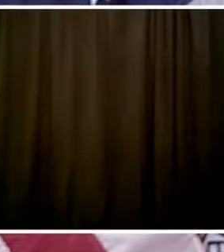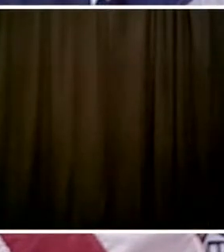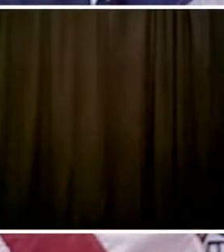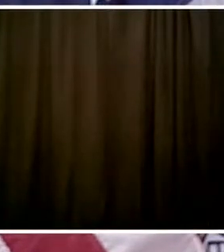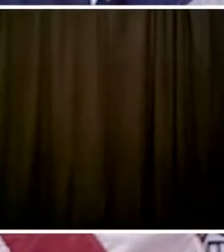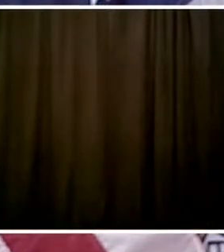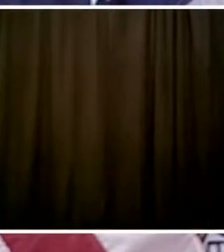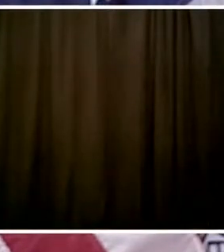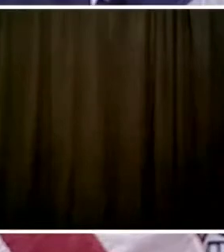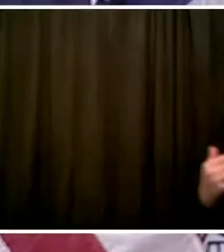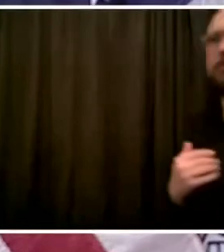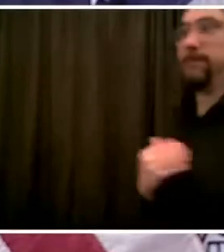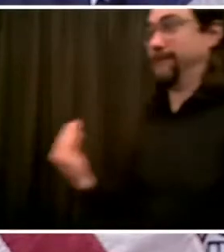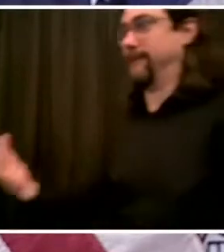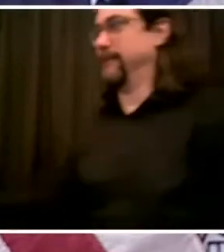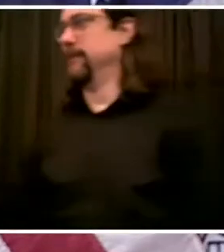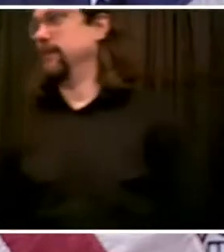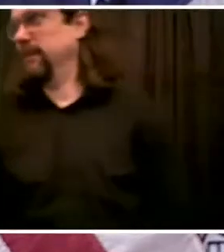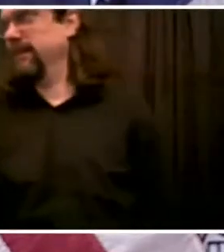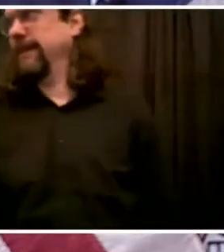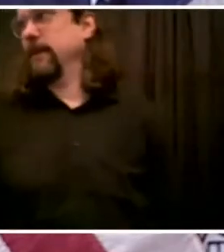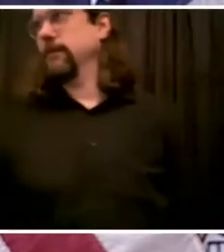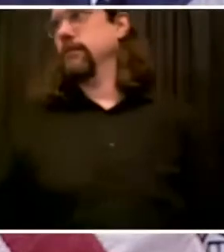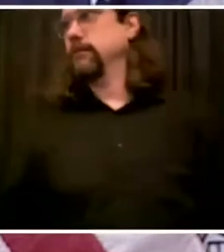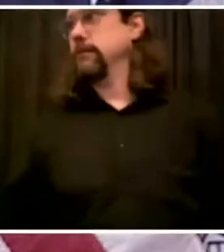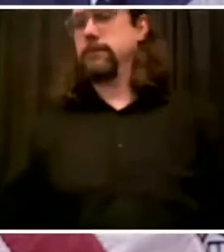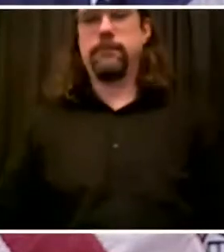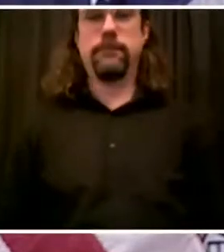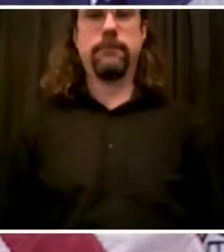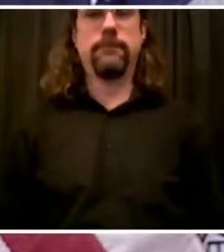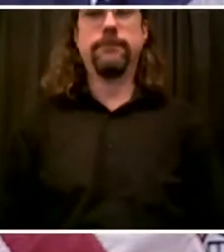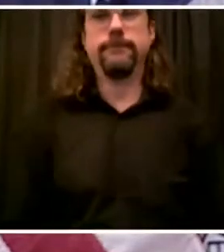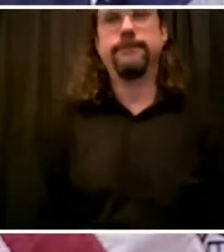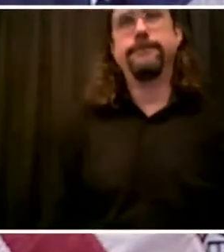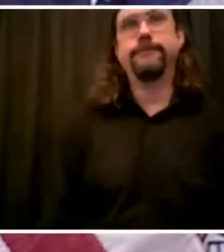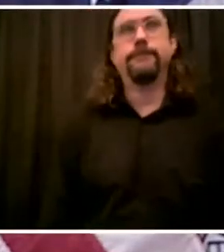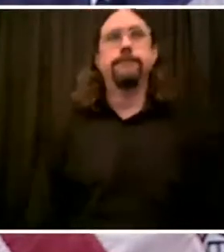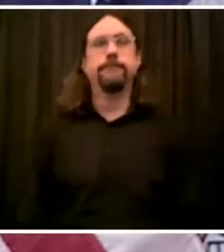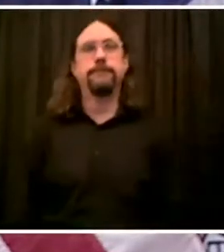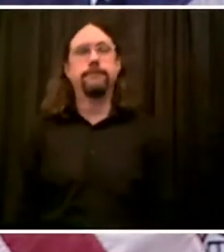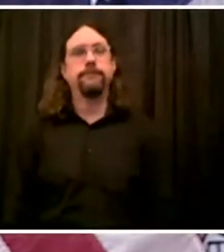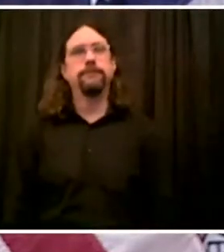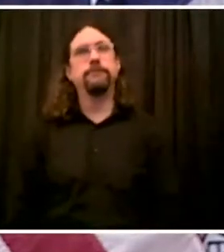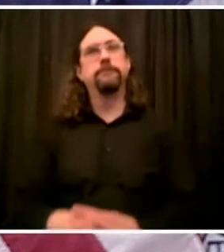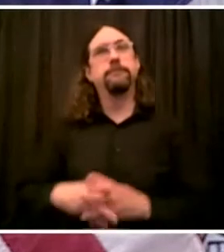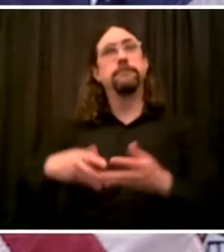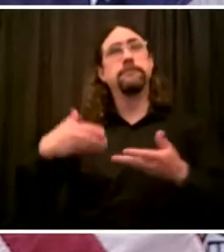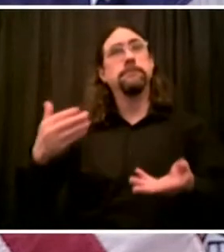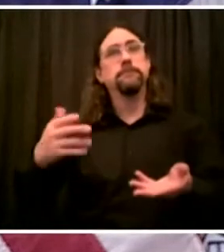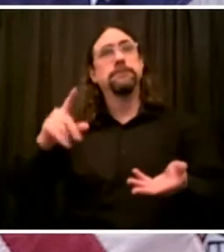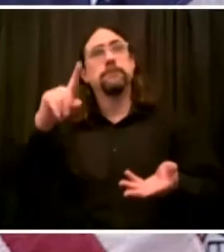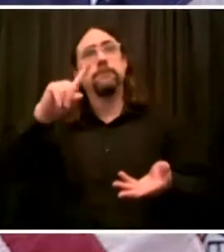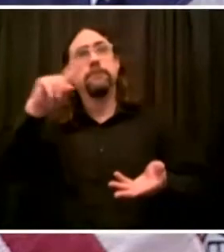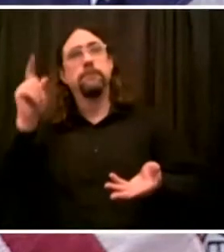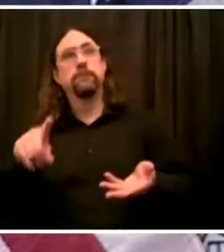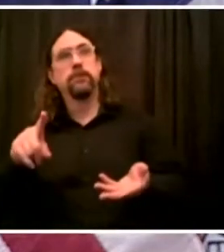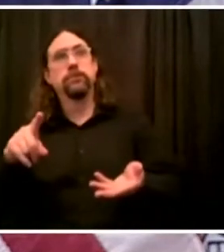colleague Courtney Gross, who spent a night following the process